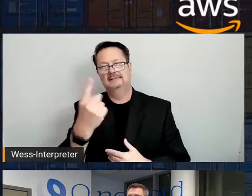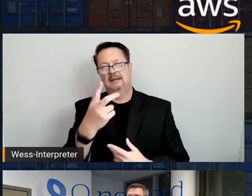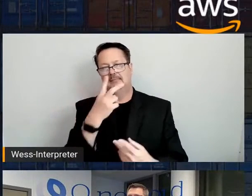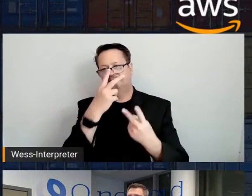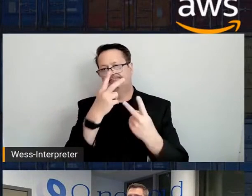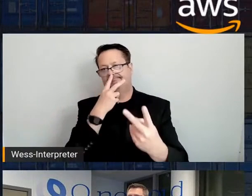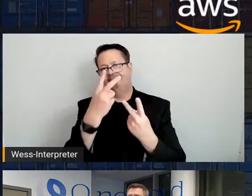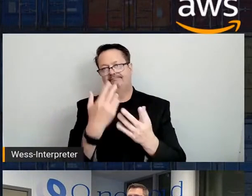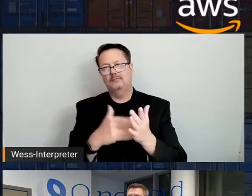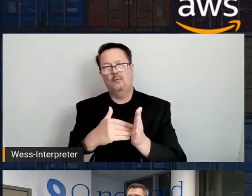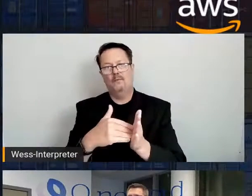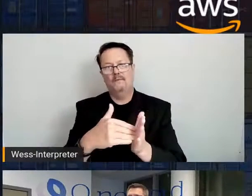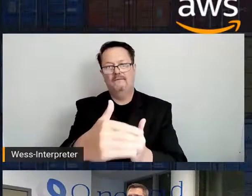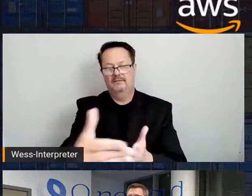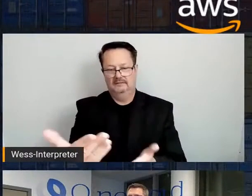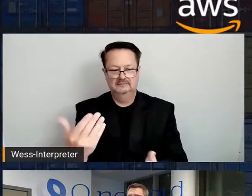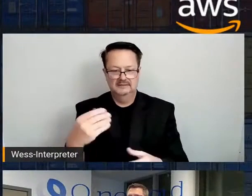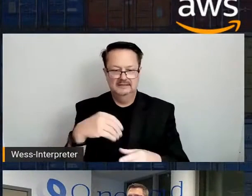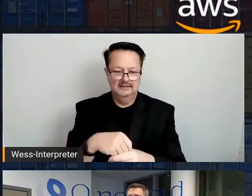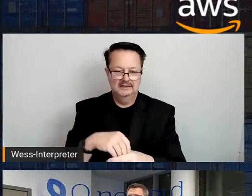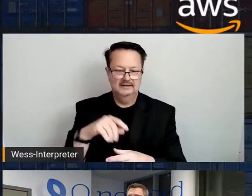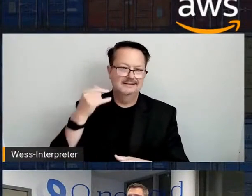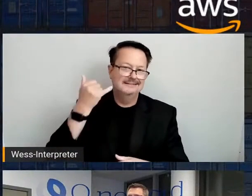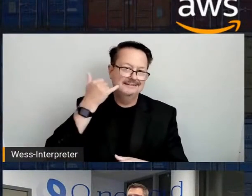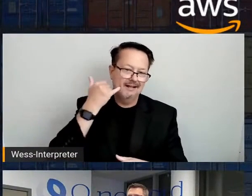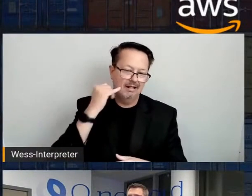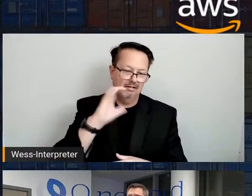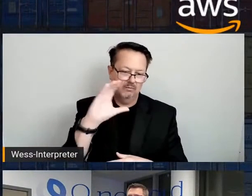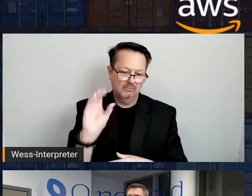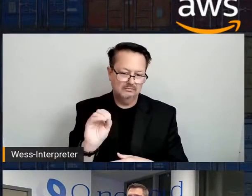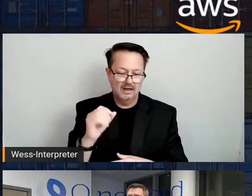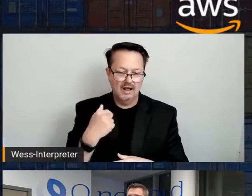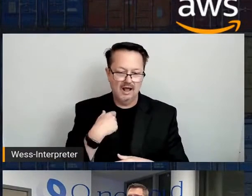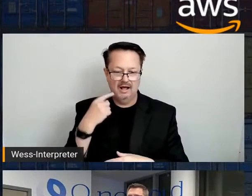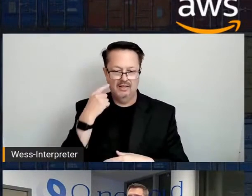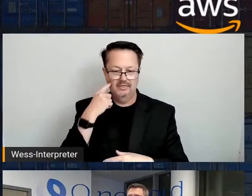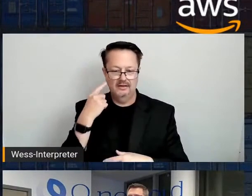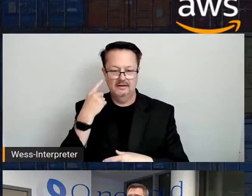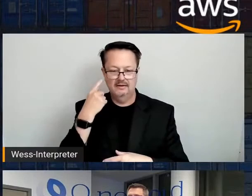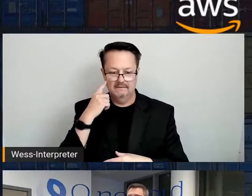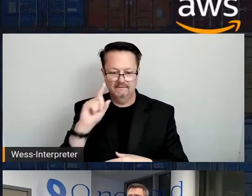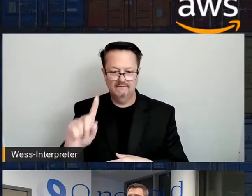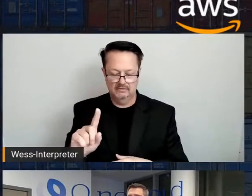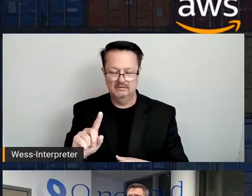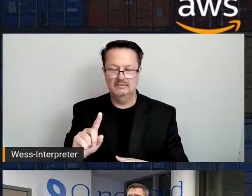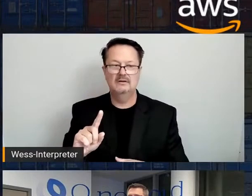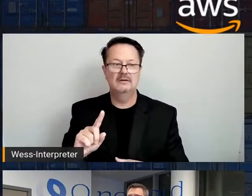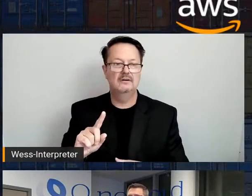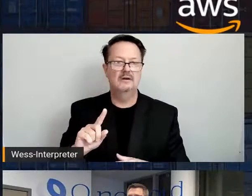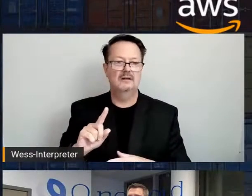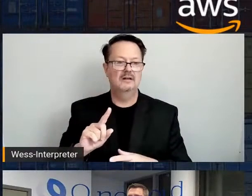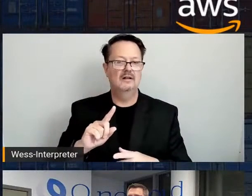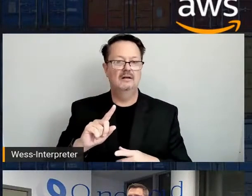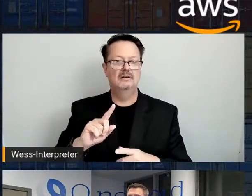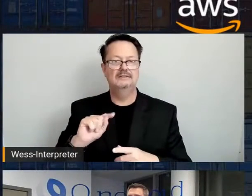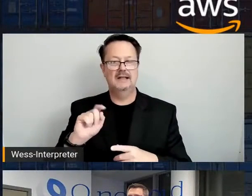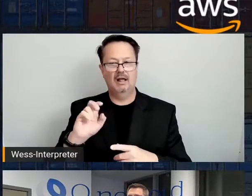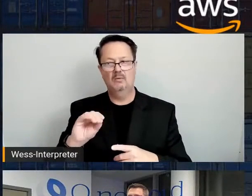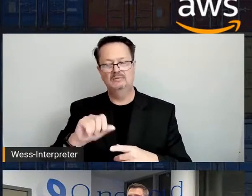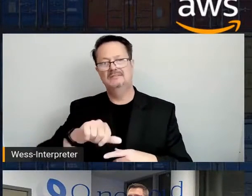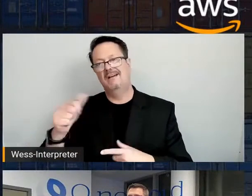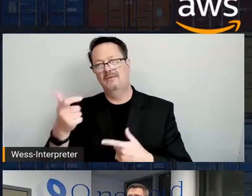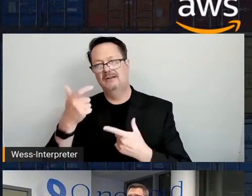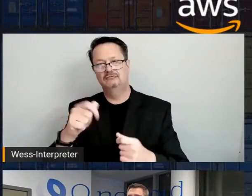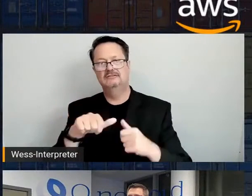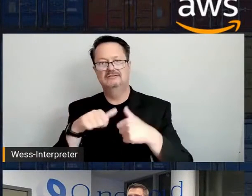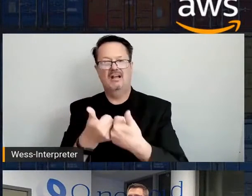often in telcos. And I think for telcos, there's another interesting challenge, and that's the coexistence of all